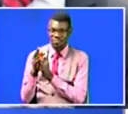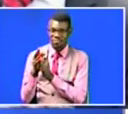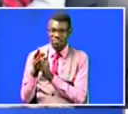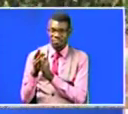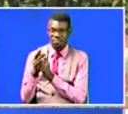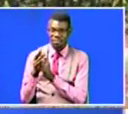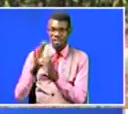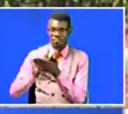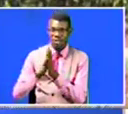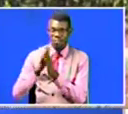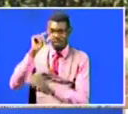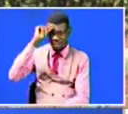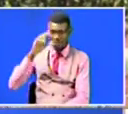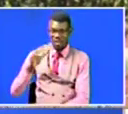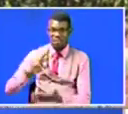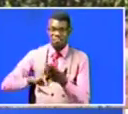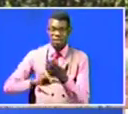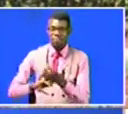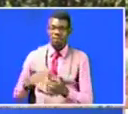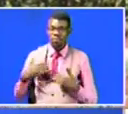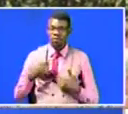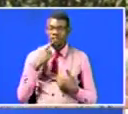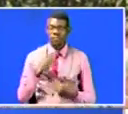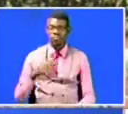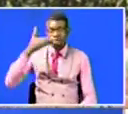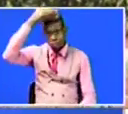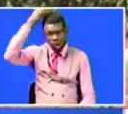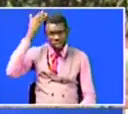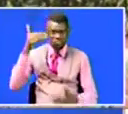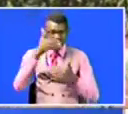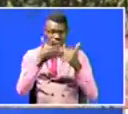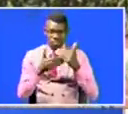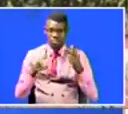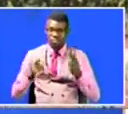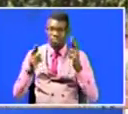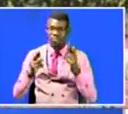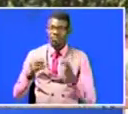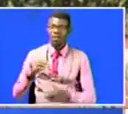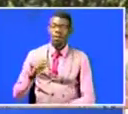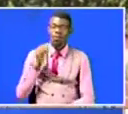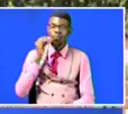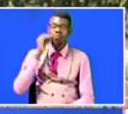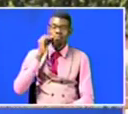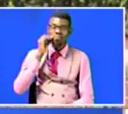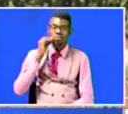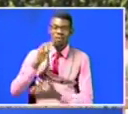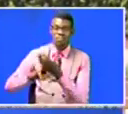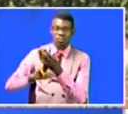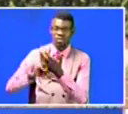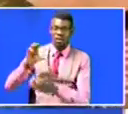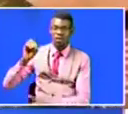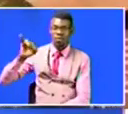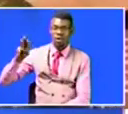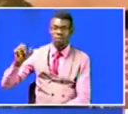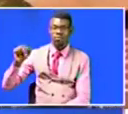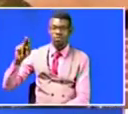Migori governor. The 8 claimed that Obado had constructed a road to Ojwang's Migori home as an alleged token of